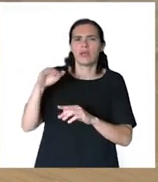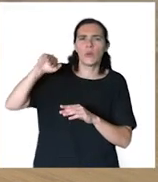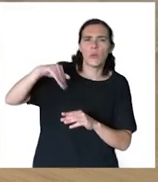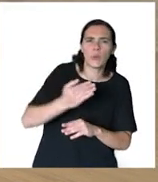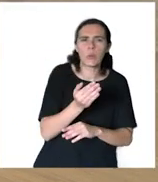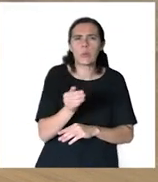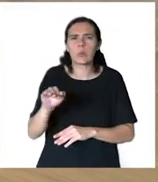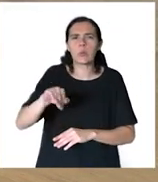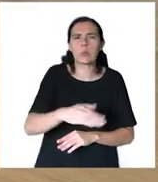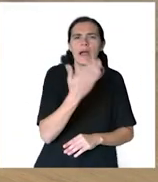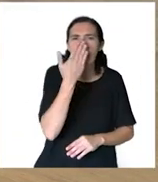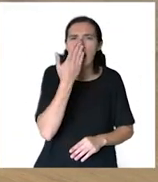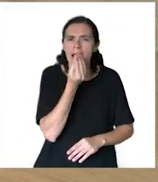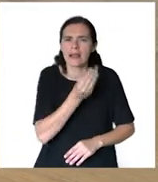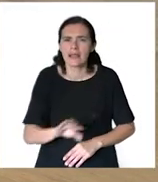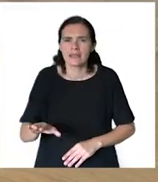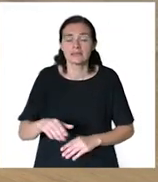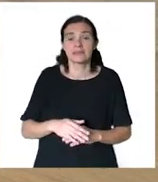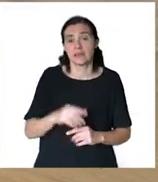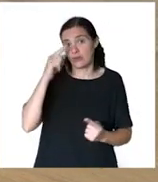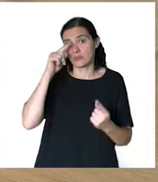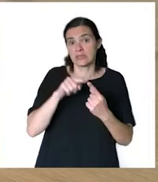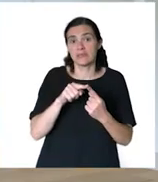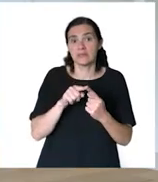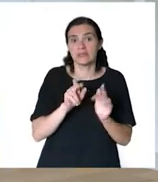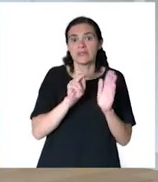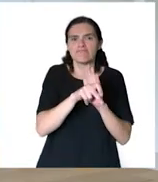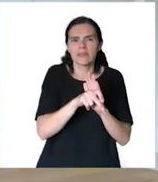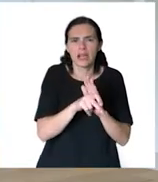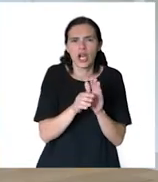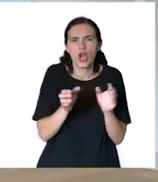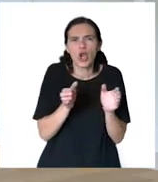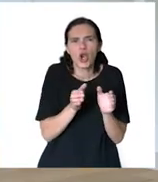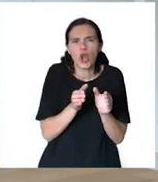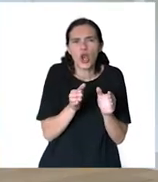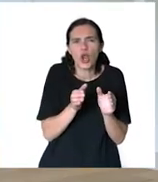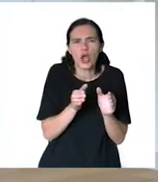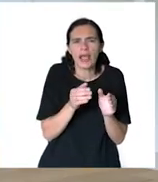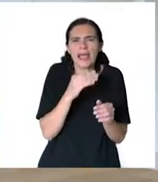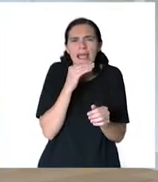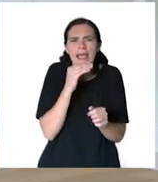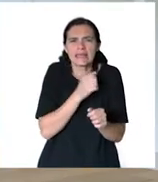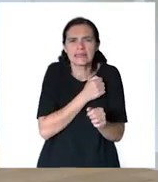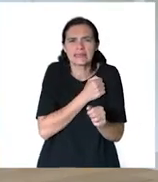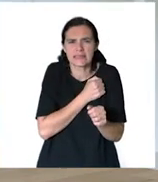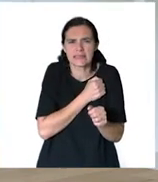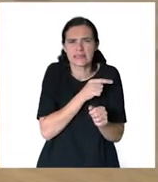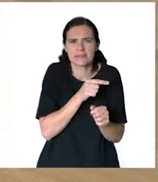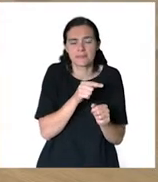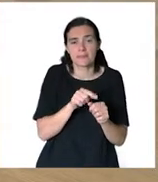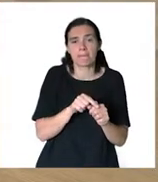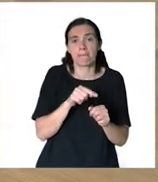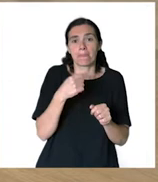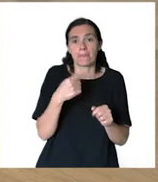slides like a child to enter a little kind of doghouse door. And you